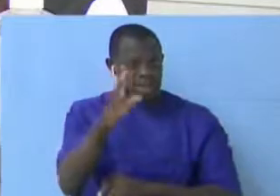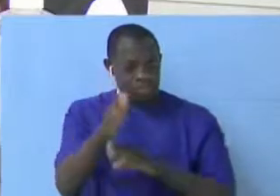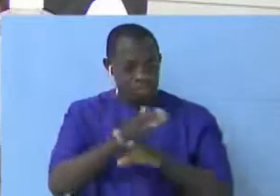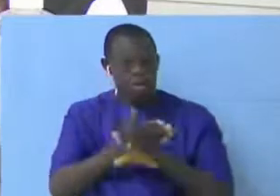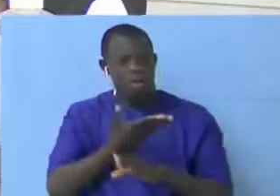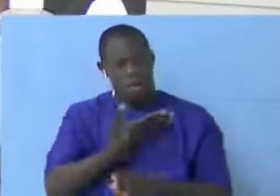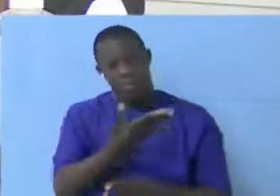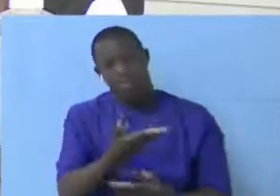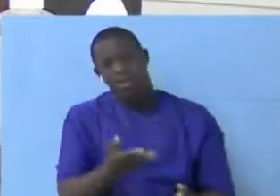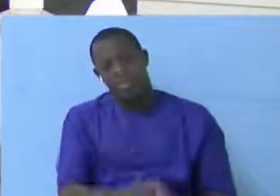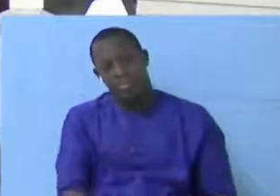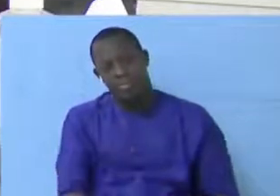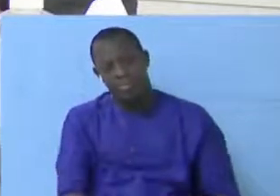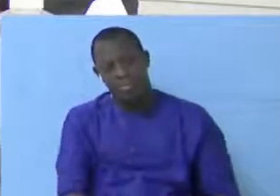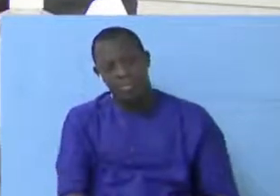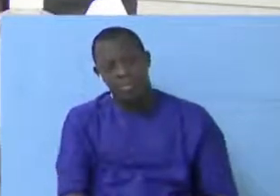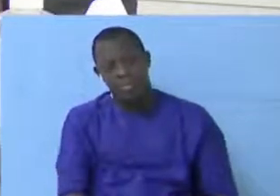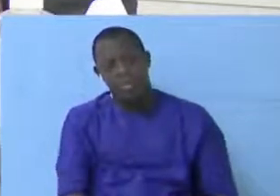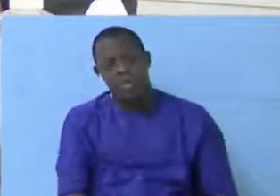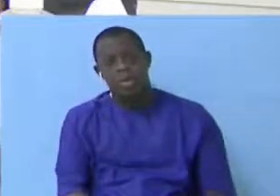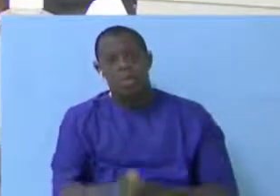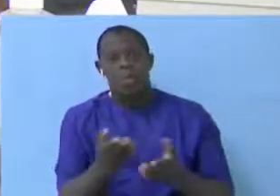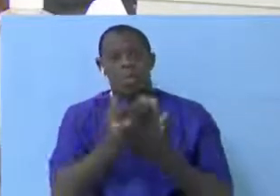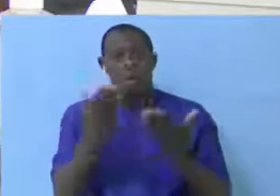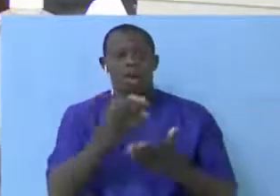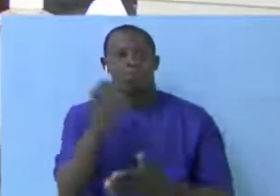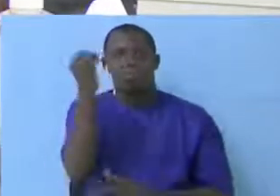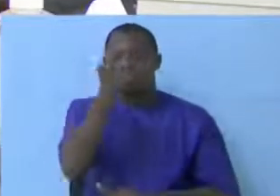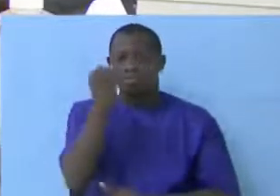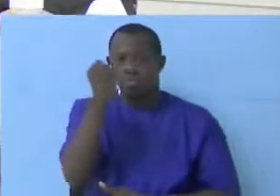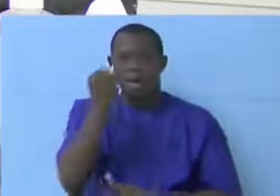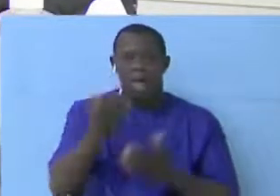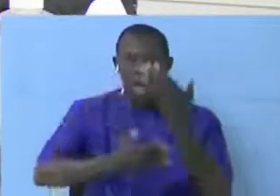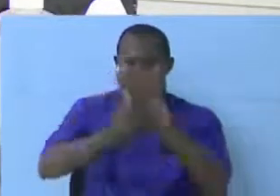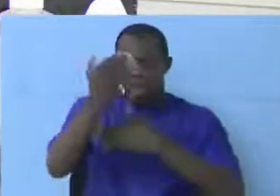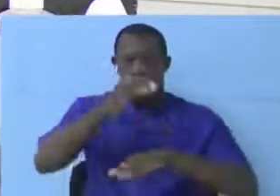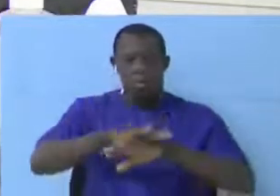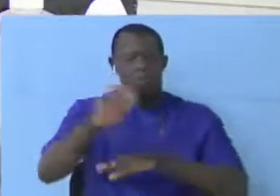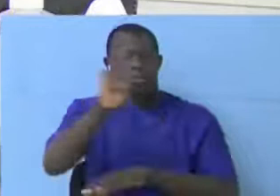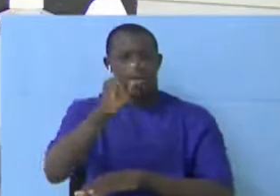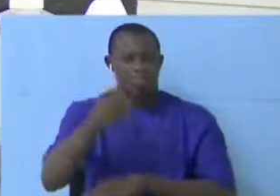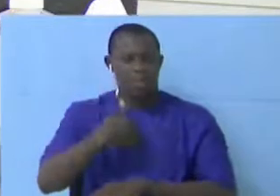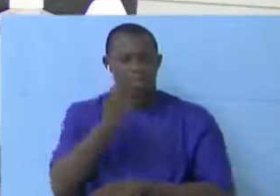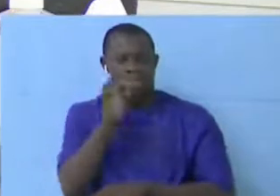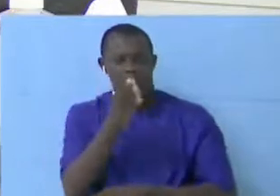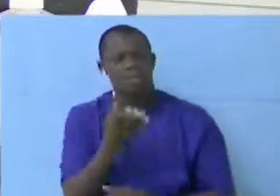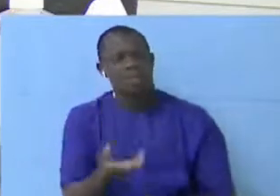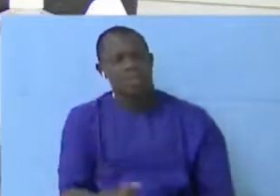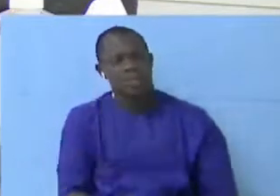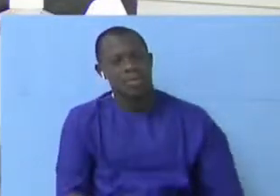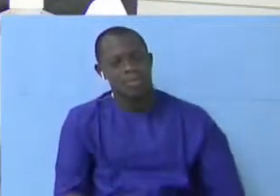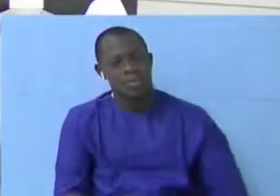Yeah, because like the impression I was given and earlier on what I said, the